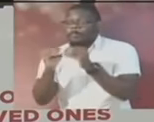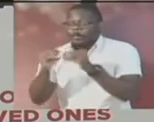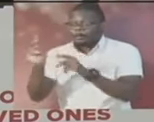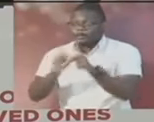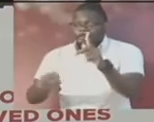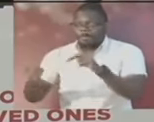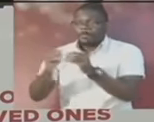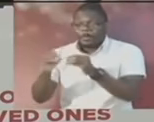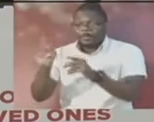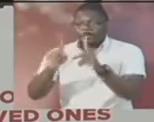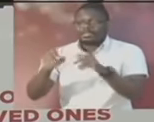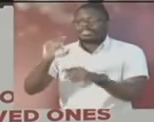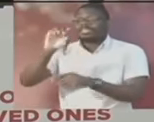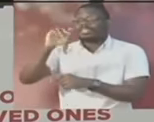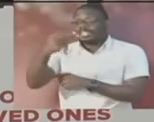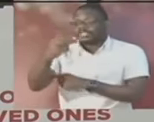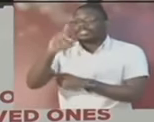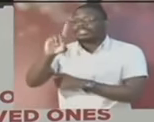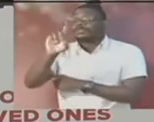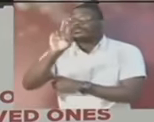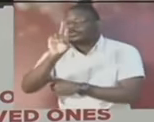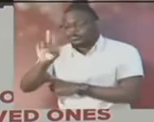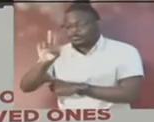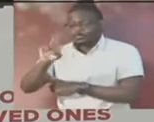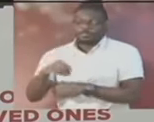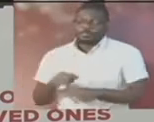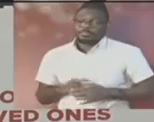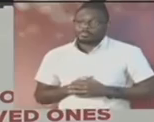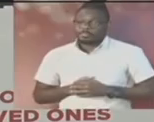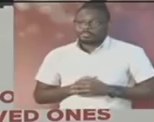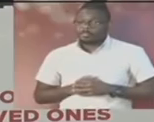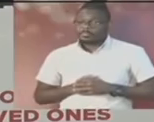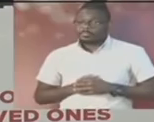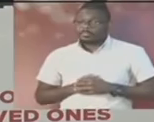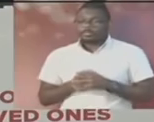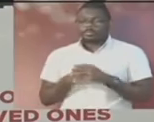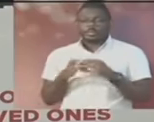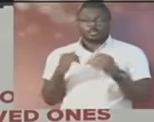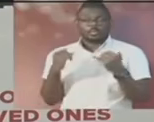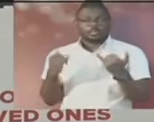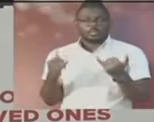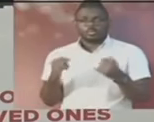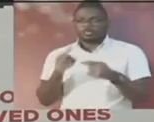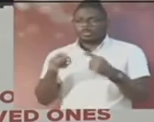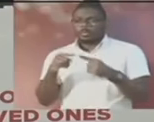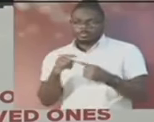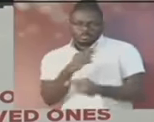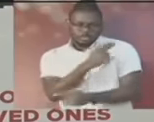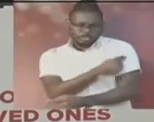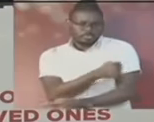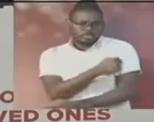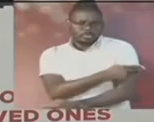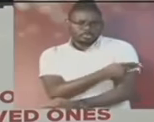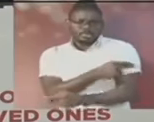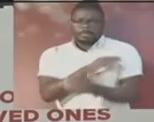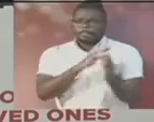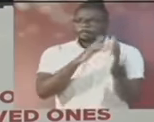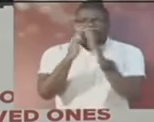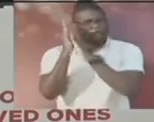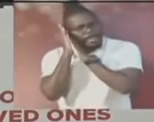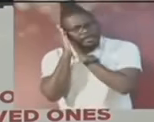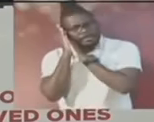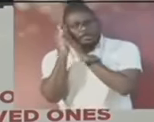of a supply-demand equation. The supply for hospital beds, the demand for hospital beds